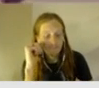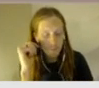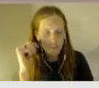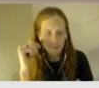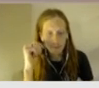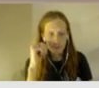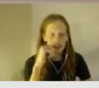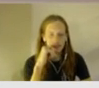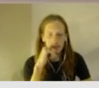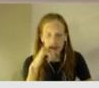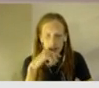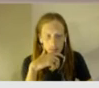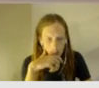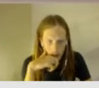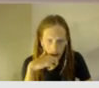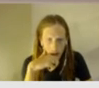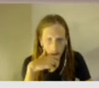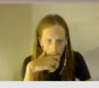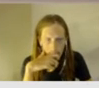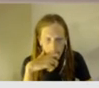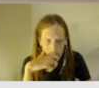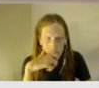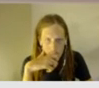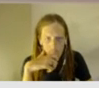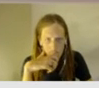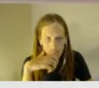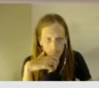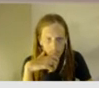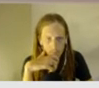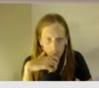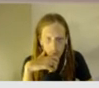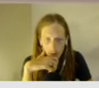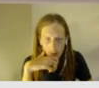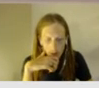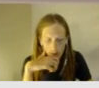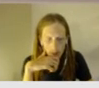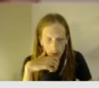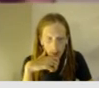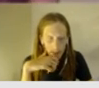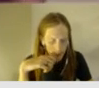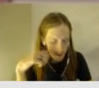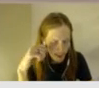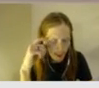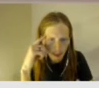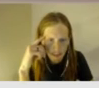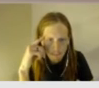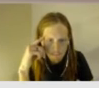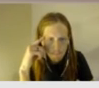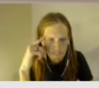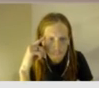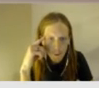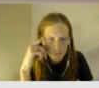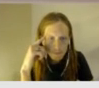people, I guess, comes naturally, you know, despite being an introvert or whatever. It's never been a speed bump for me. That